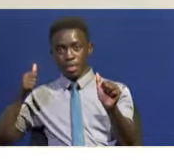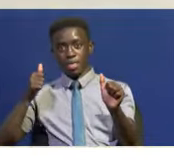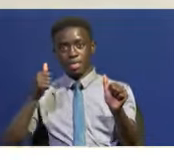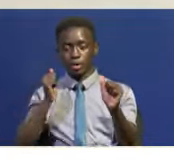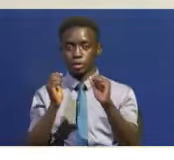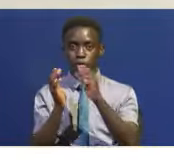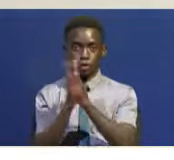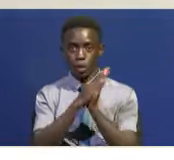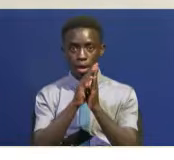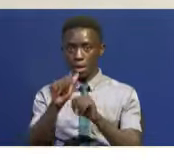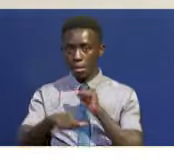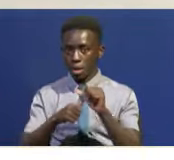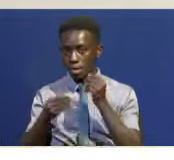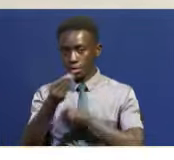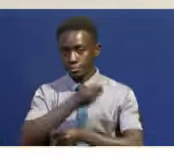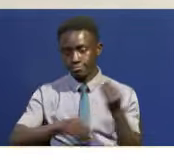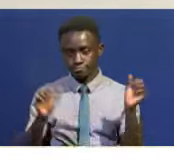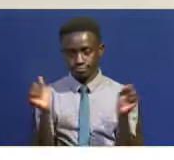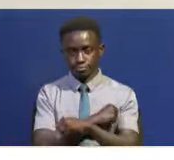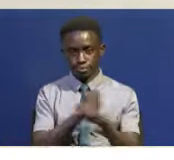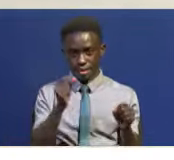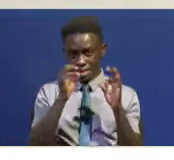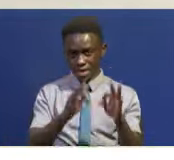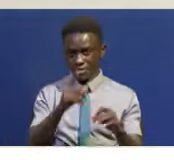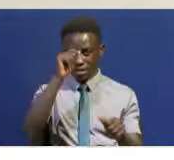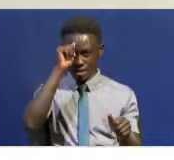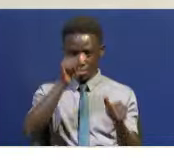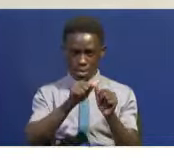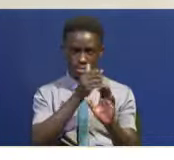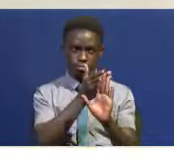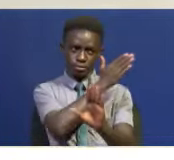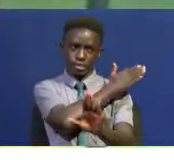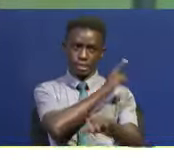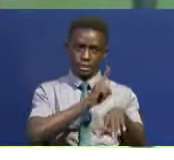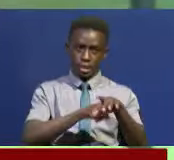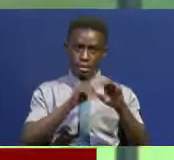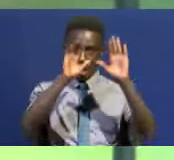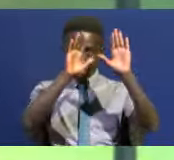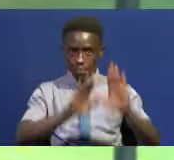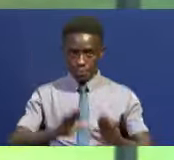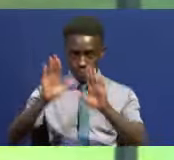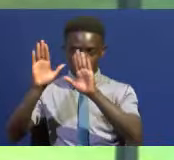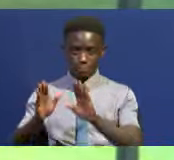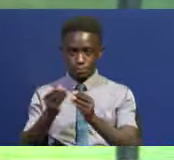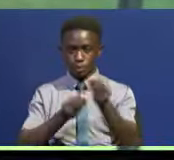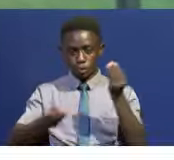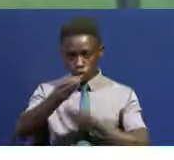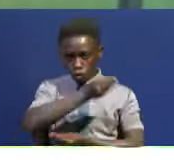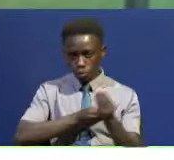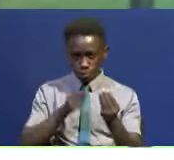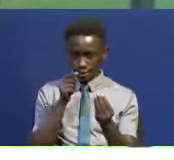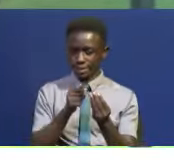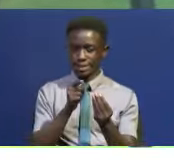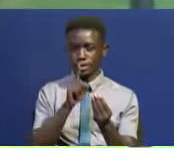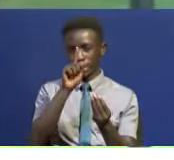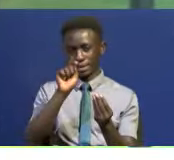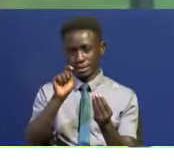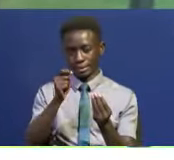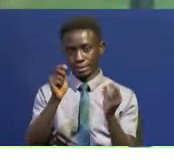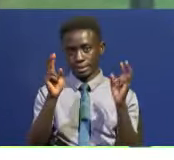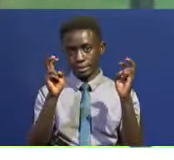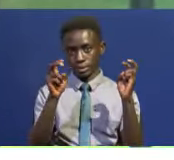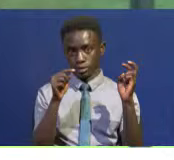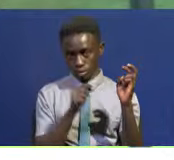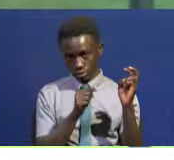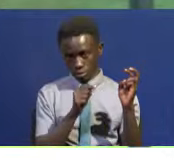recall, the campaign, during the campaigns, the economy was one of the key issues, or the typical issues. And